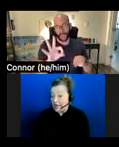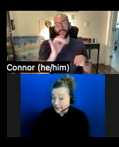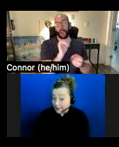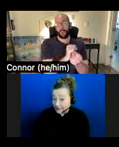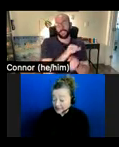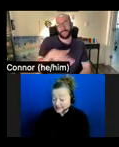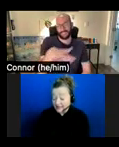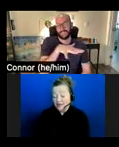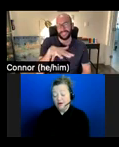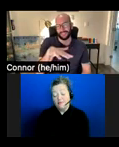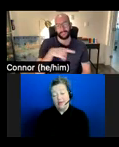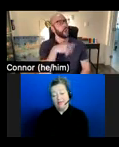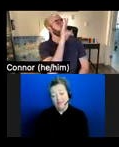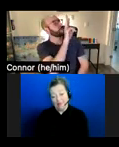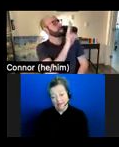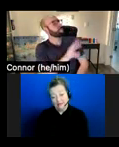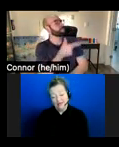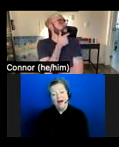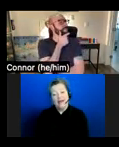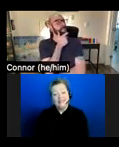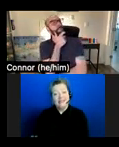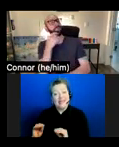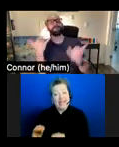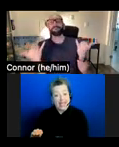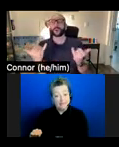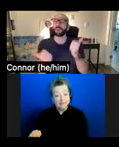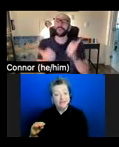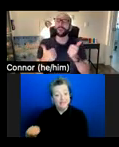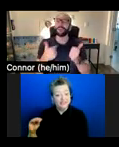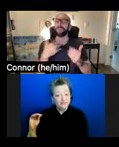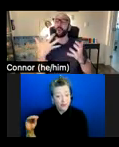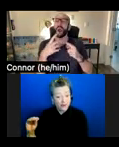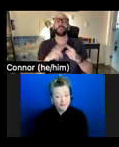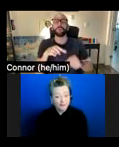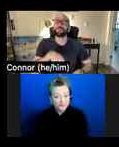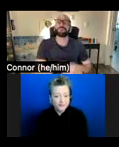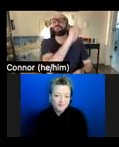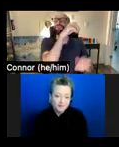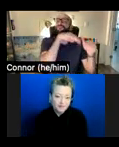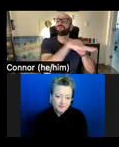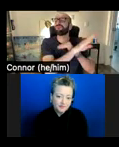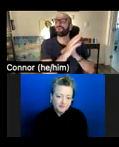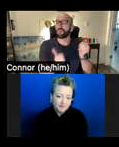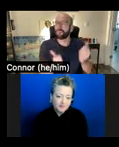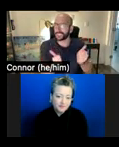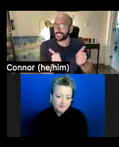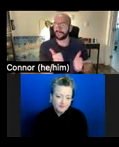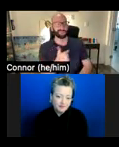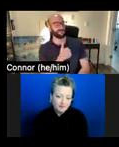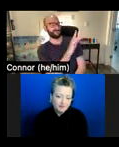floor numbers on my elevator panel, I see the names of each floor.